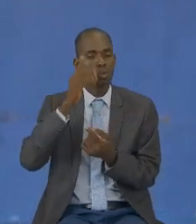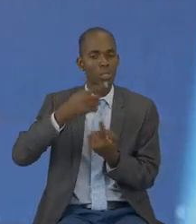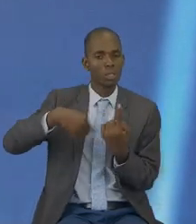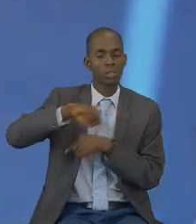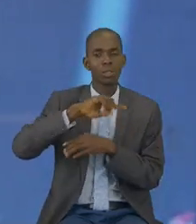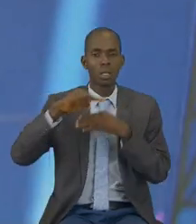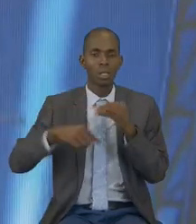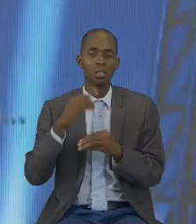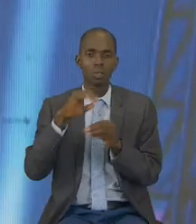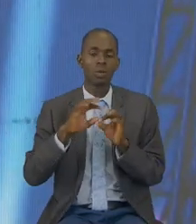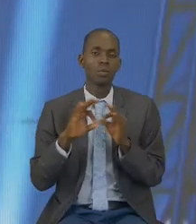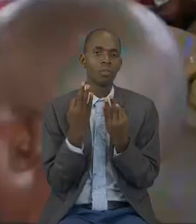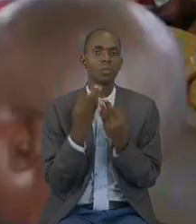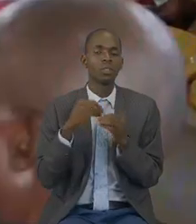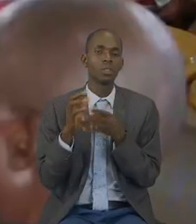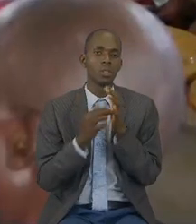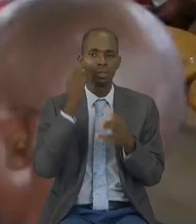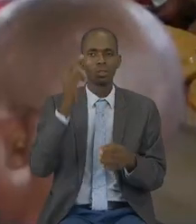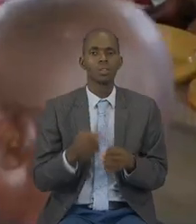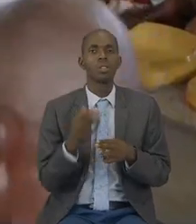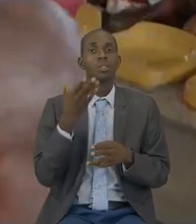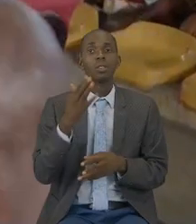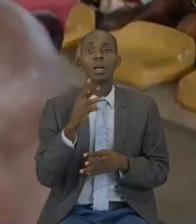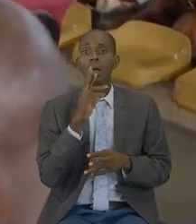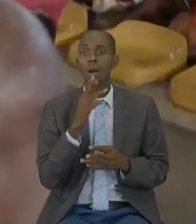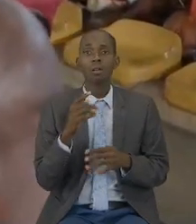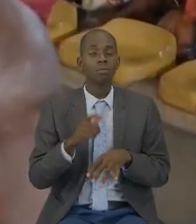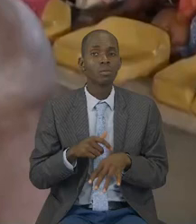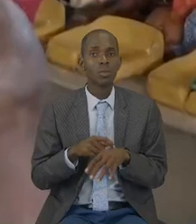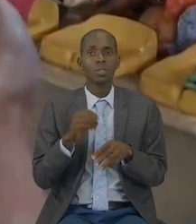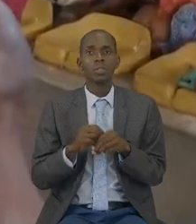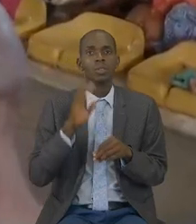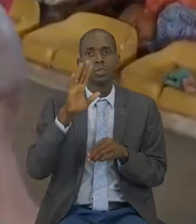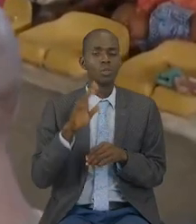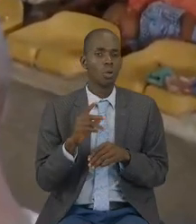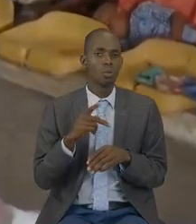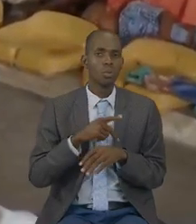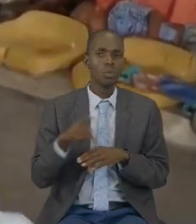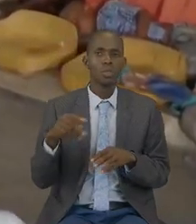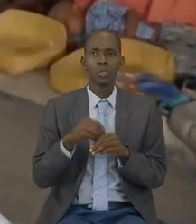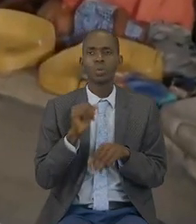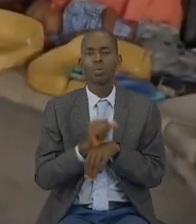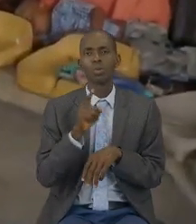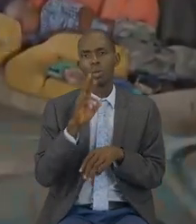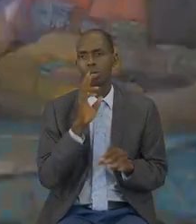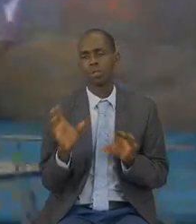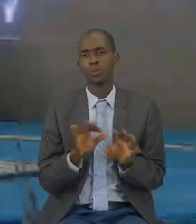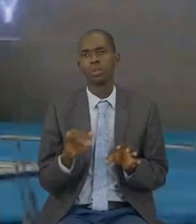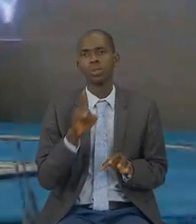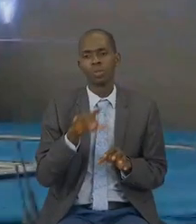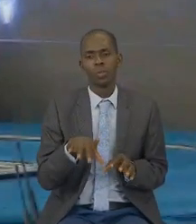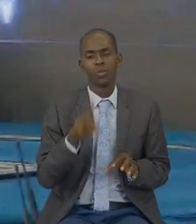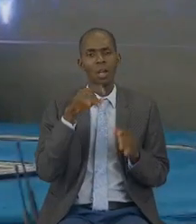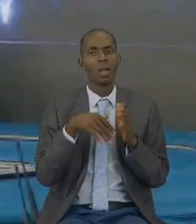families in Jesus' name. There are times in your profession, in the work you're doing, you find that you are